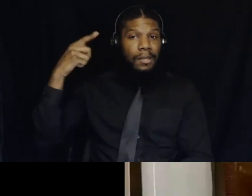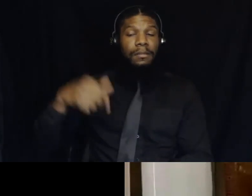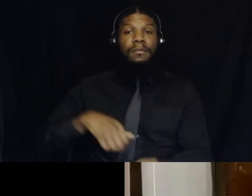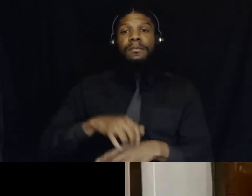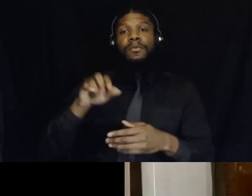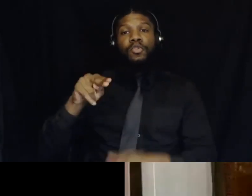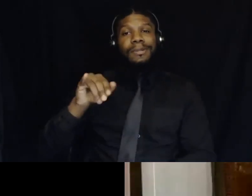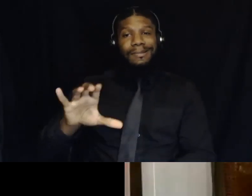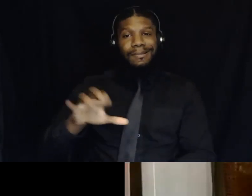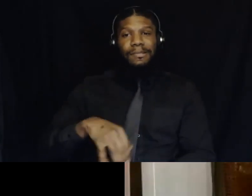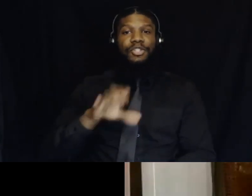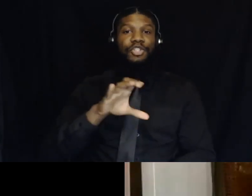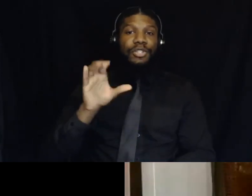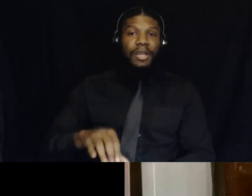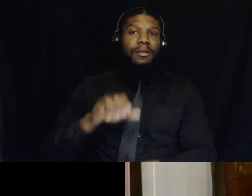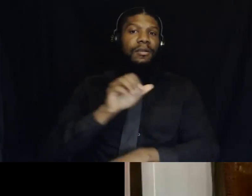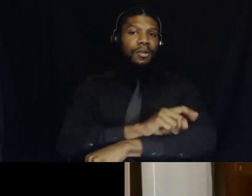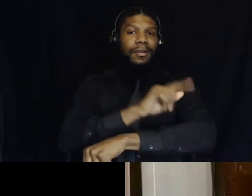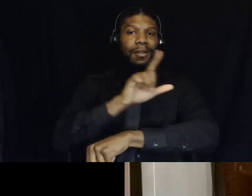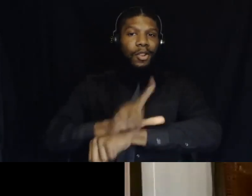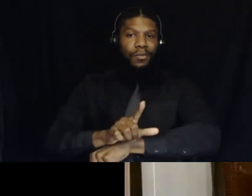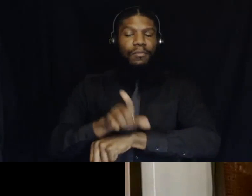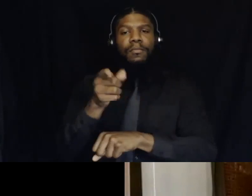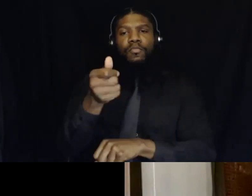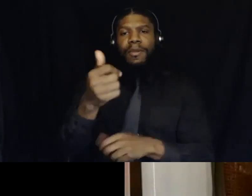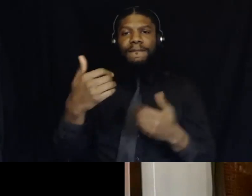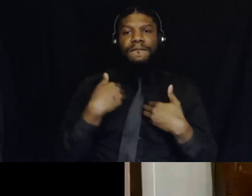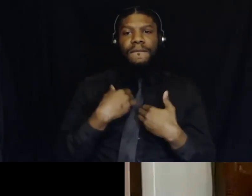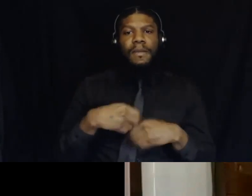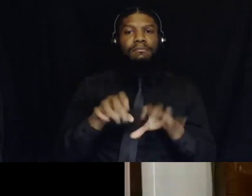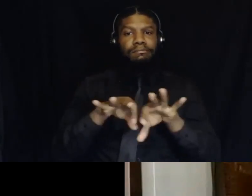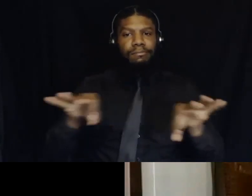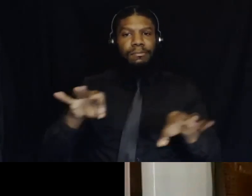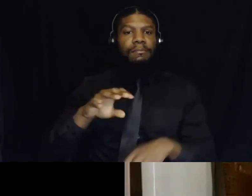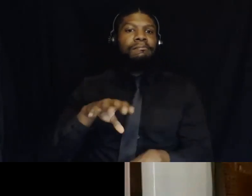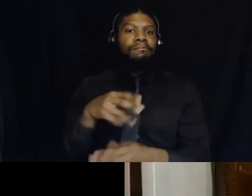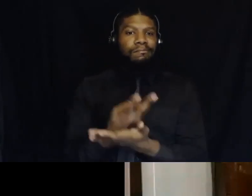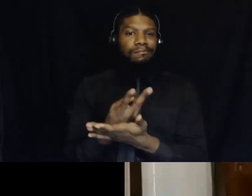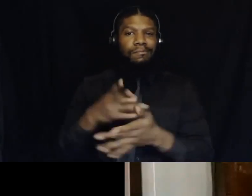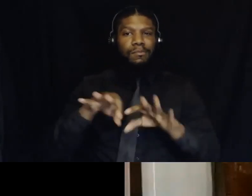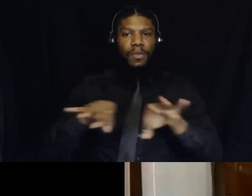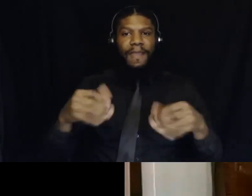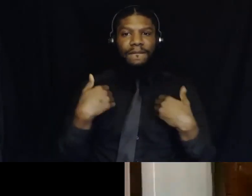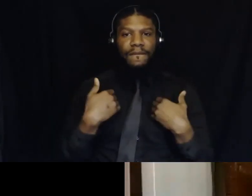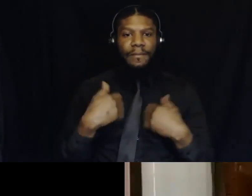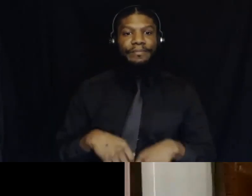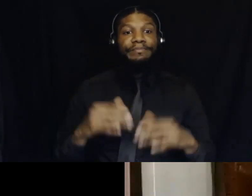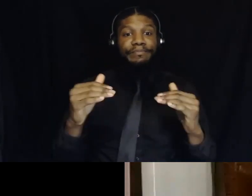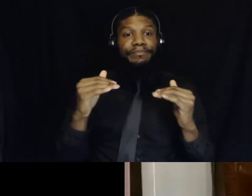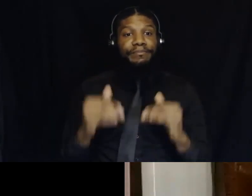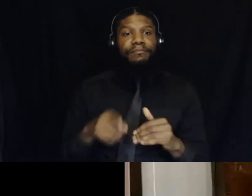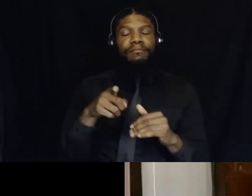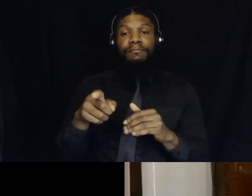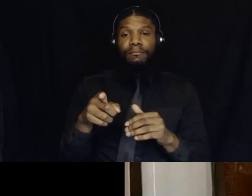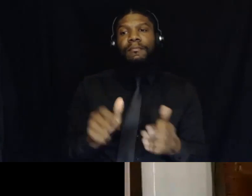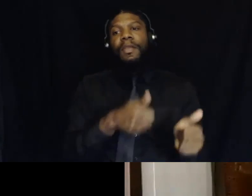St. Louis. She holds a master's degree in art therapy. Adjua Gargi Nzinga Greaves writes